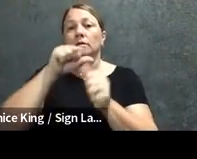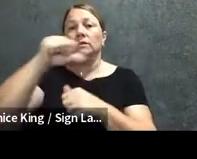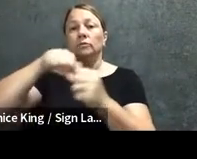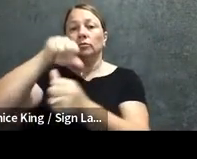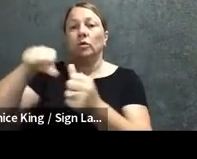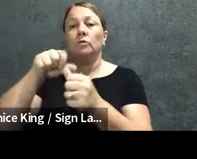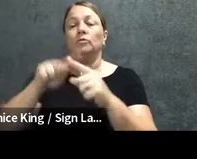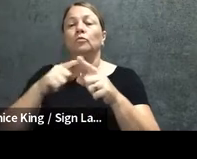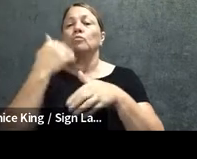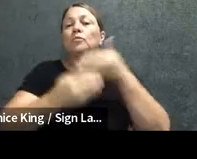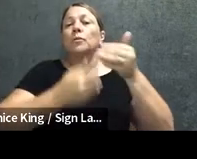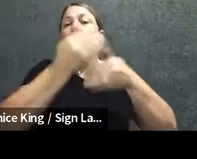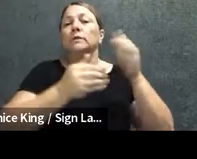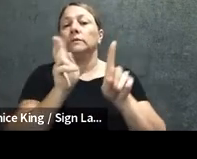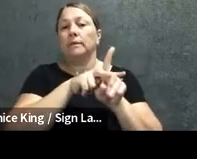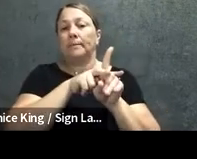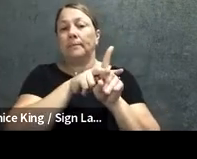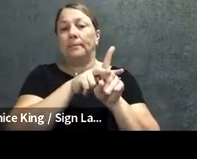claims.